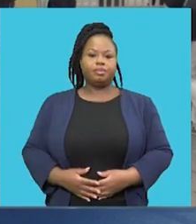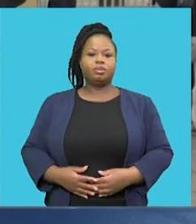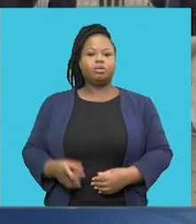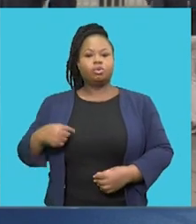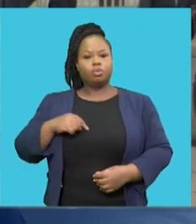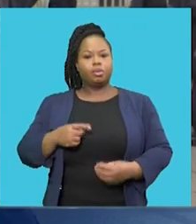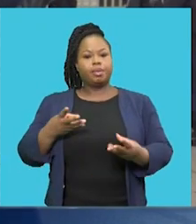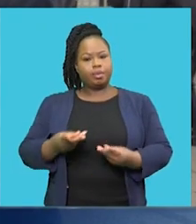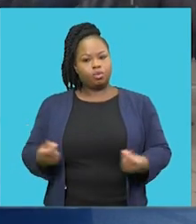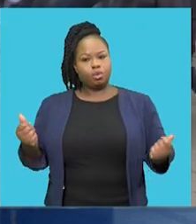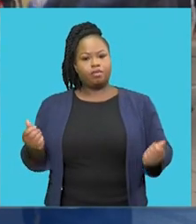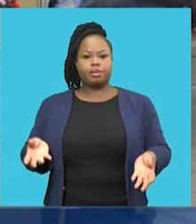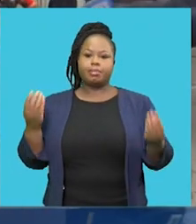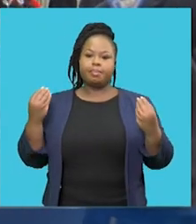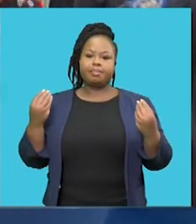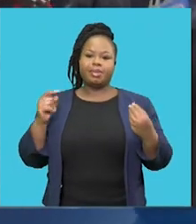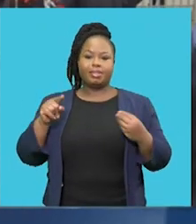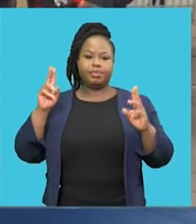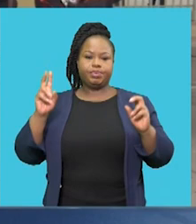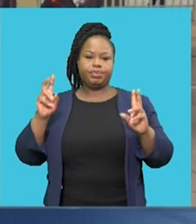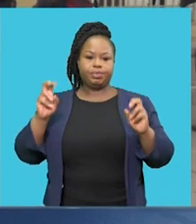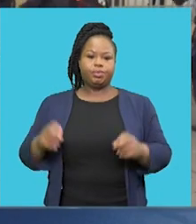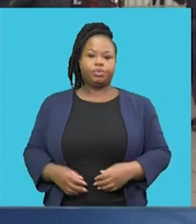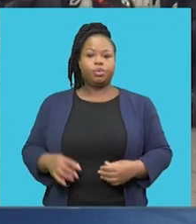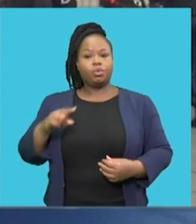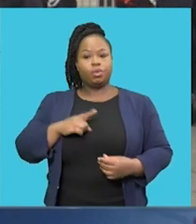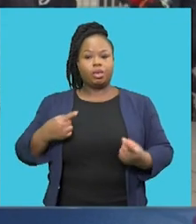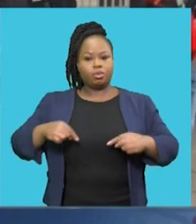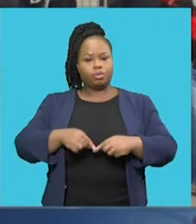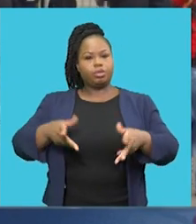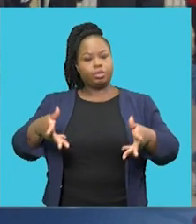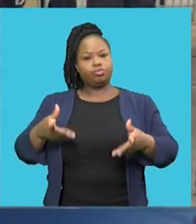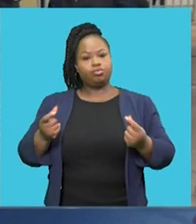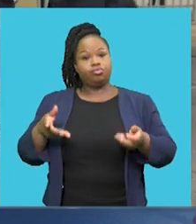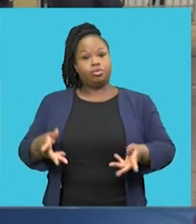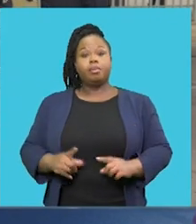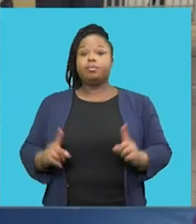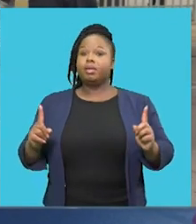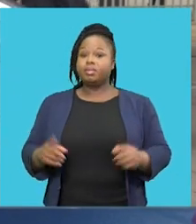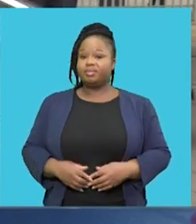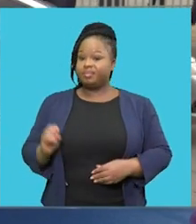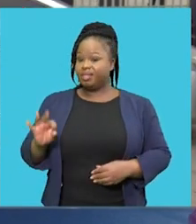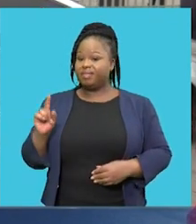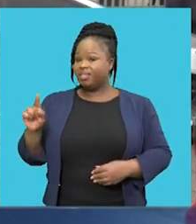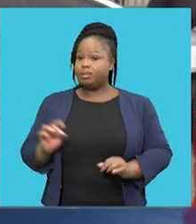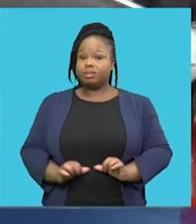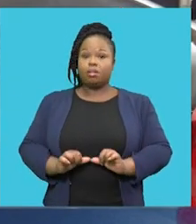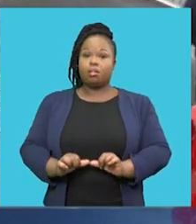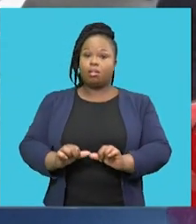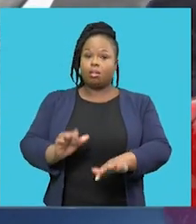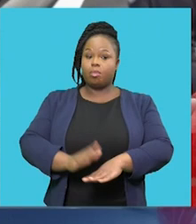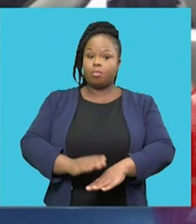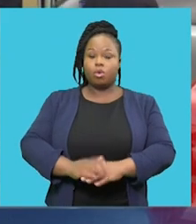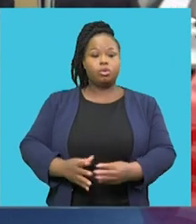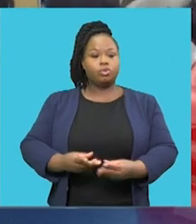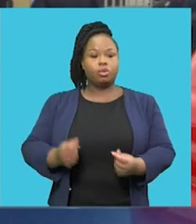find solutions today to resolve this matter. So that's where we are at the moment. But should this matter persist and not be